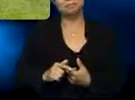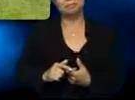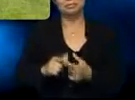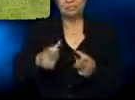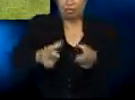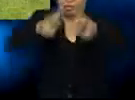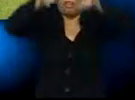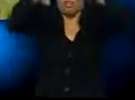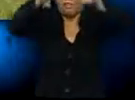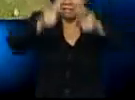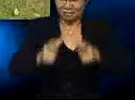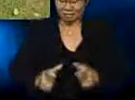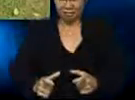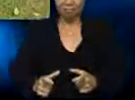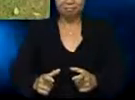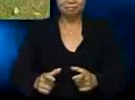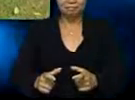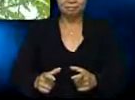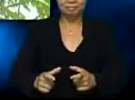trunk,